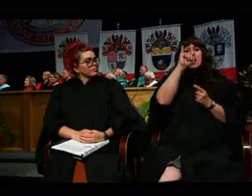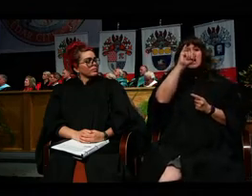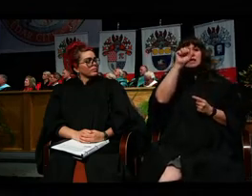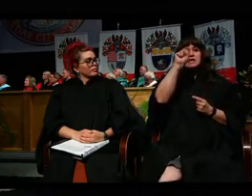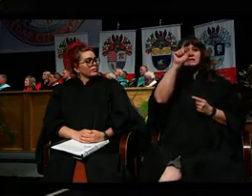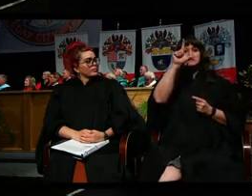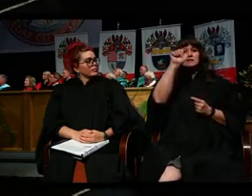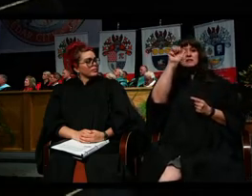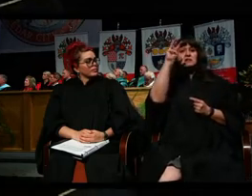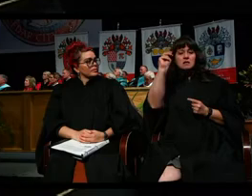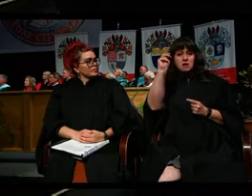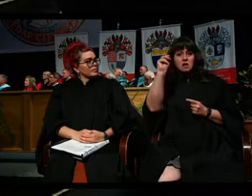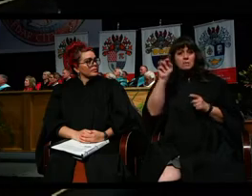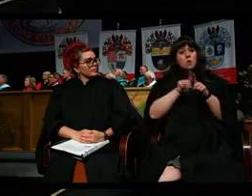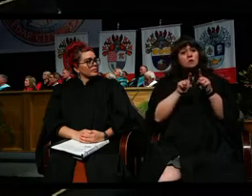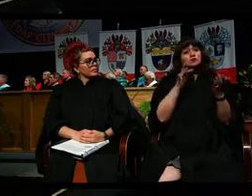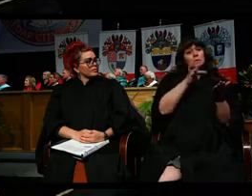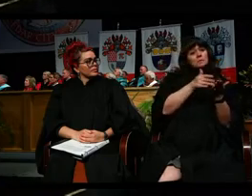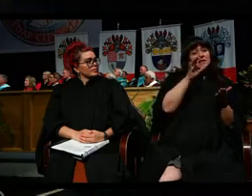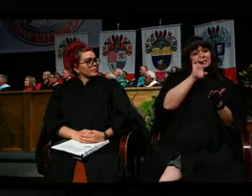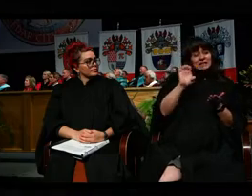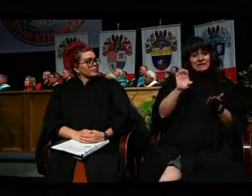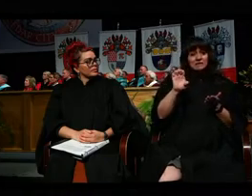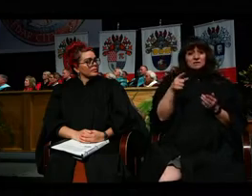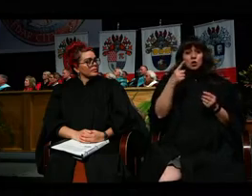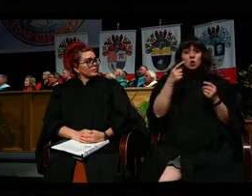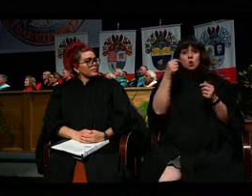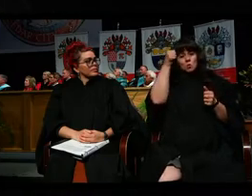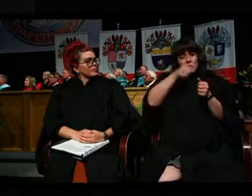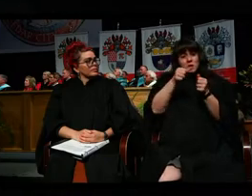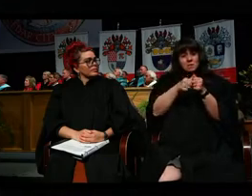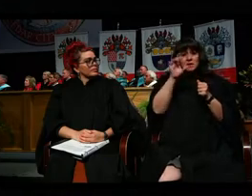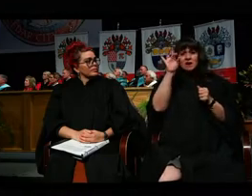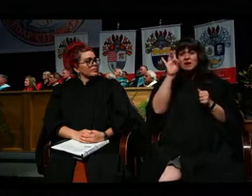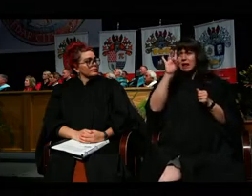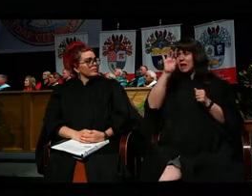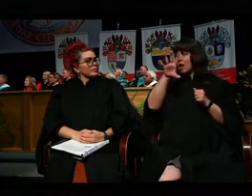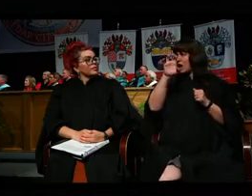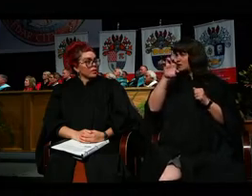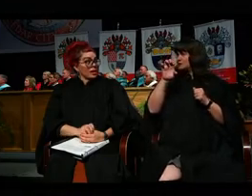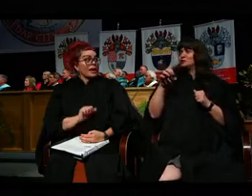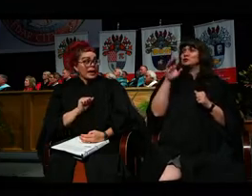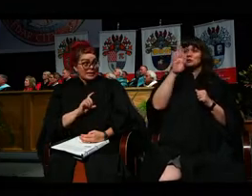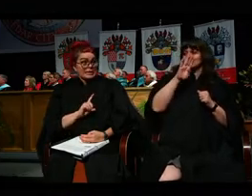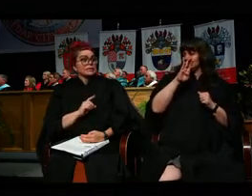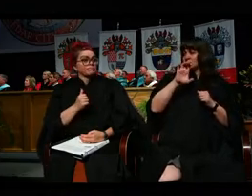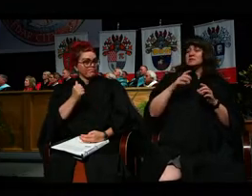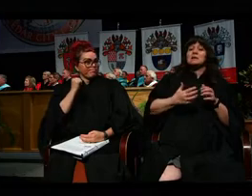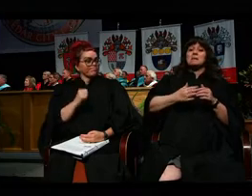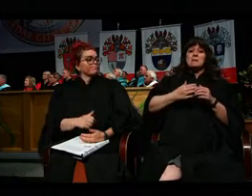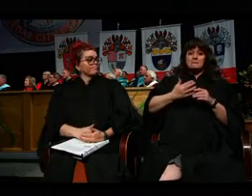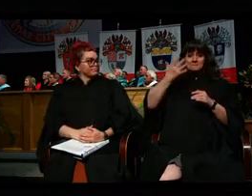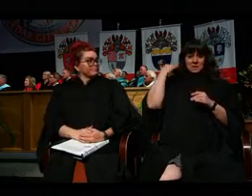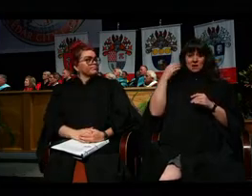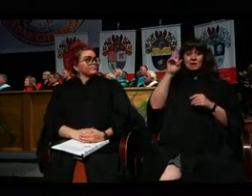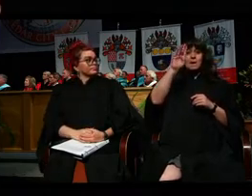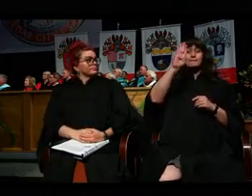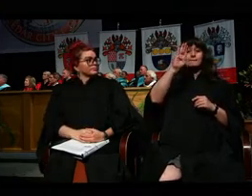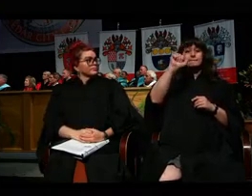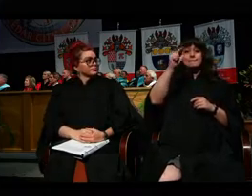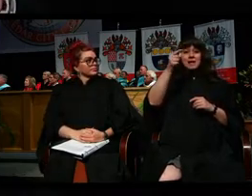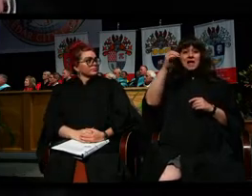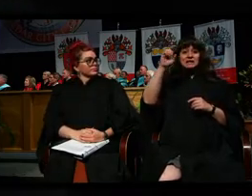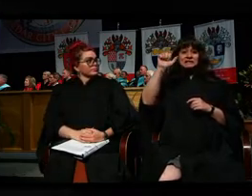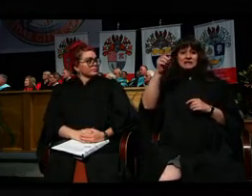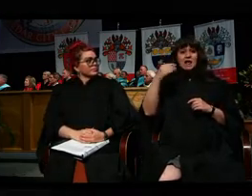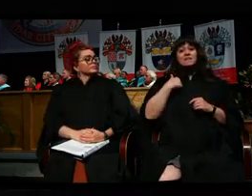East. In the year 800 AD in Baghdad, there existed a place that was called the House of Wisdom. It was a place of knowledge,